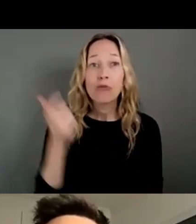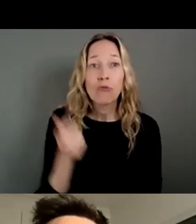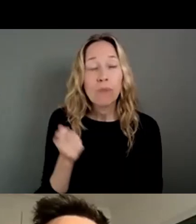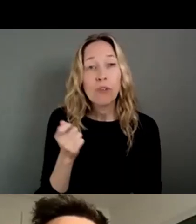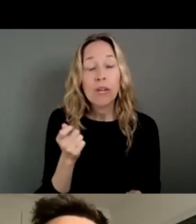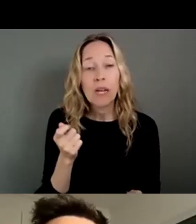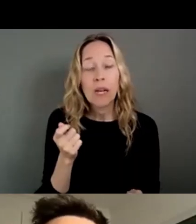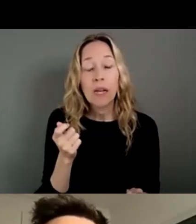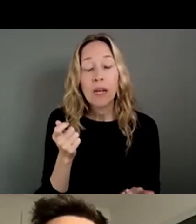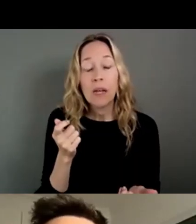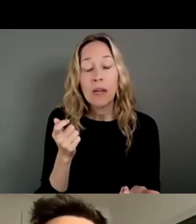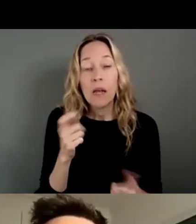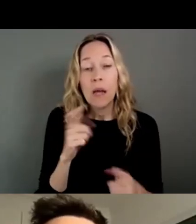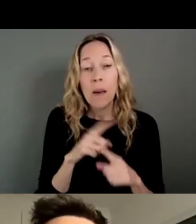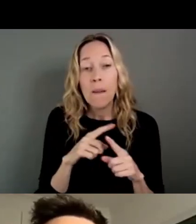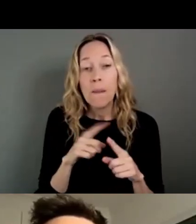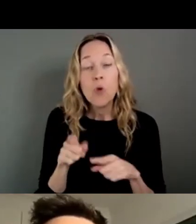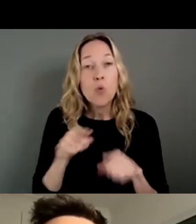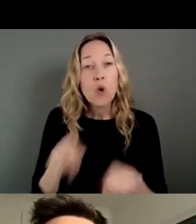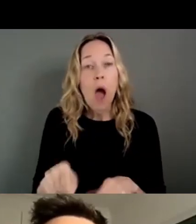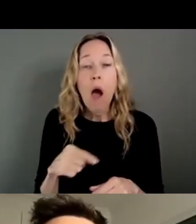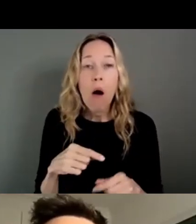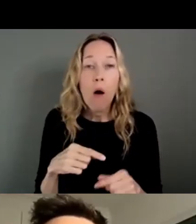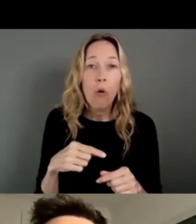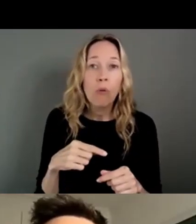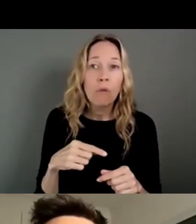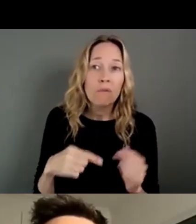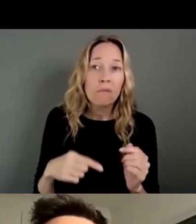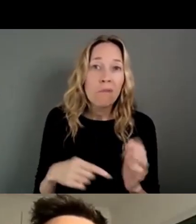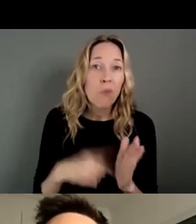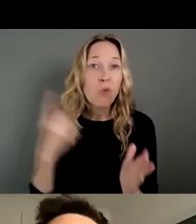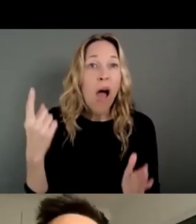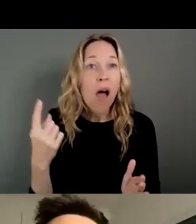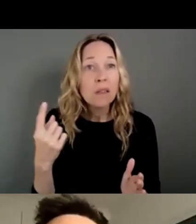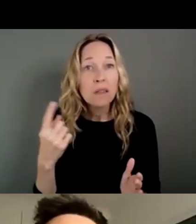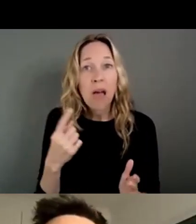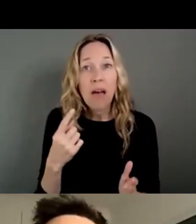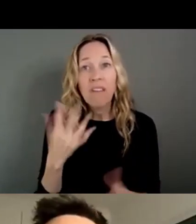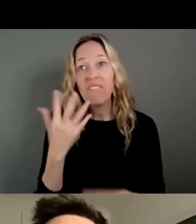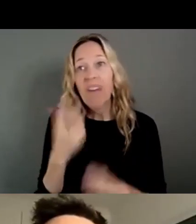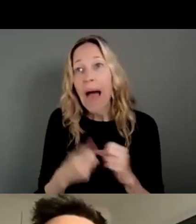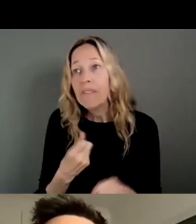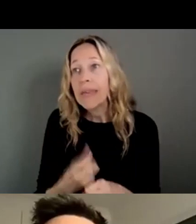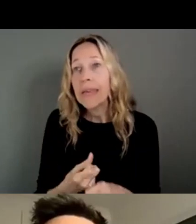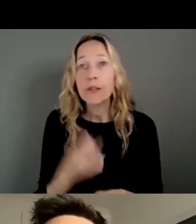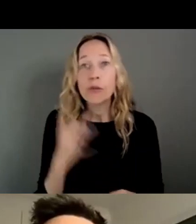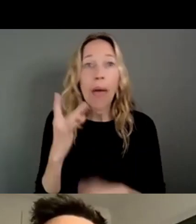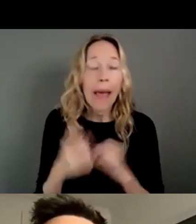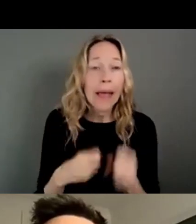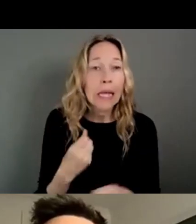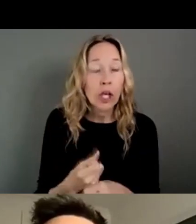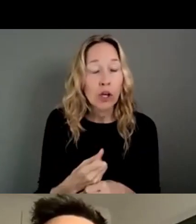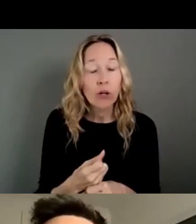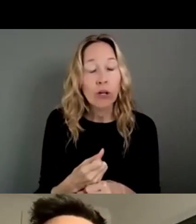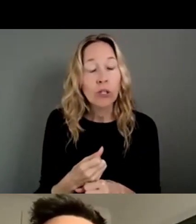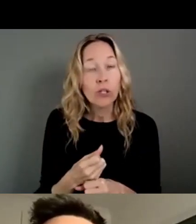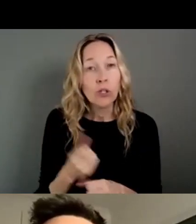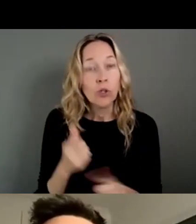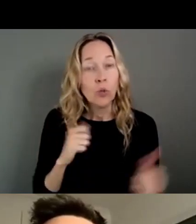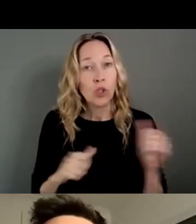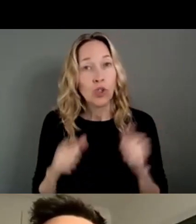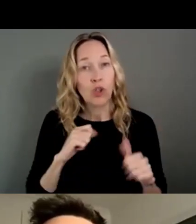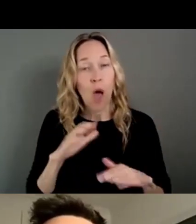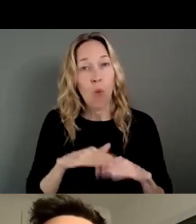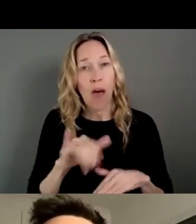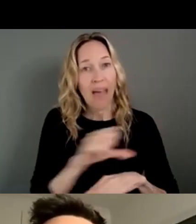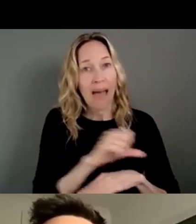venue. When I think about hard ticket, I'm looking at history. So some of that is performing arts ticket history, but I'm